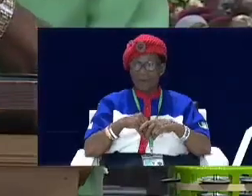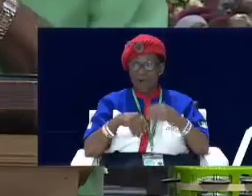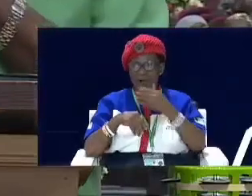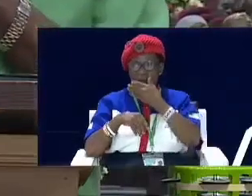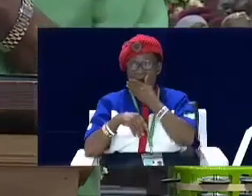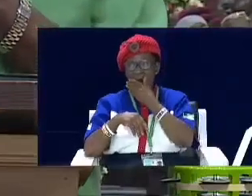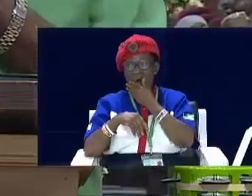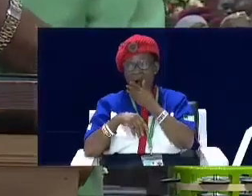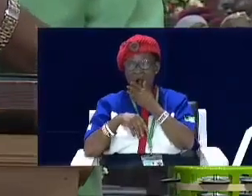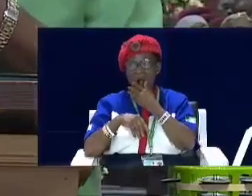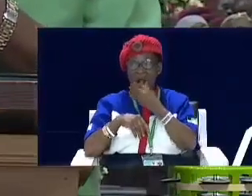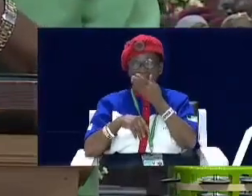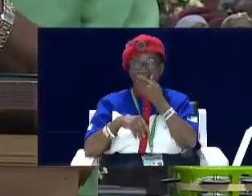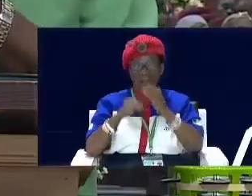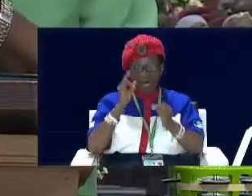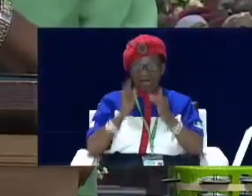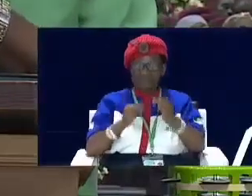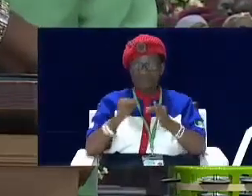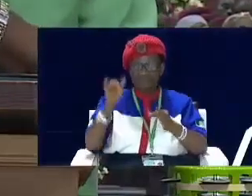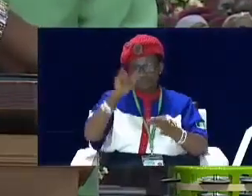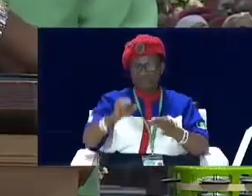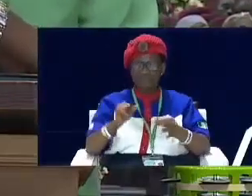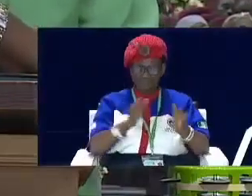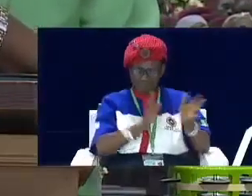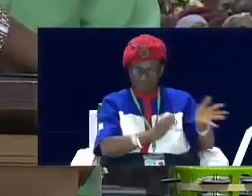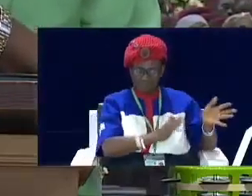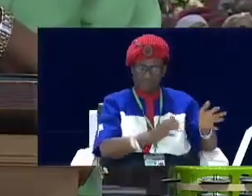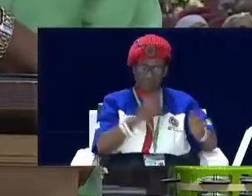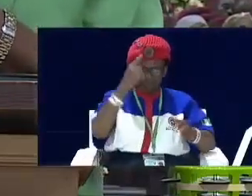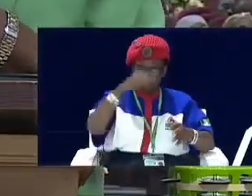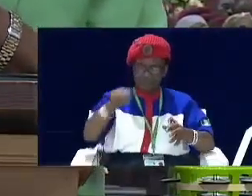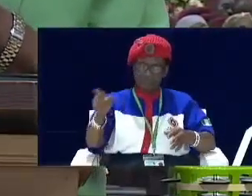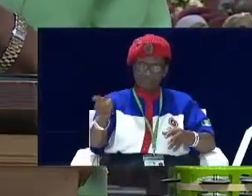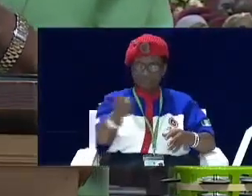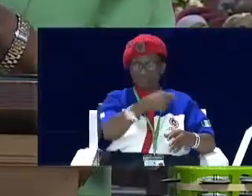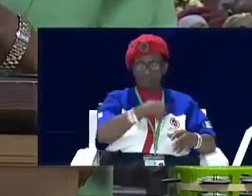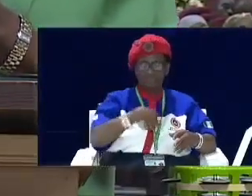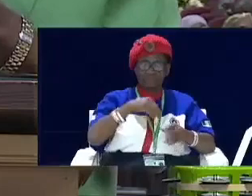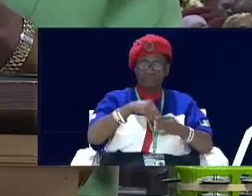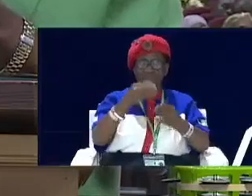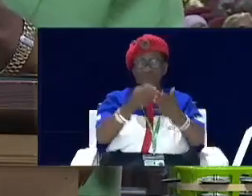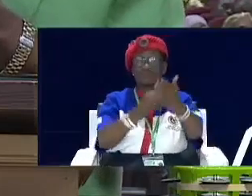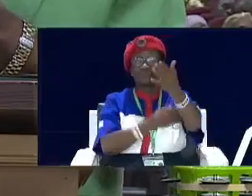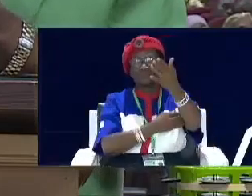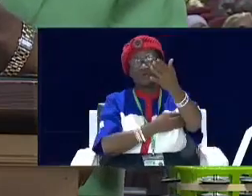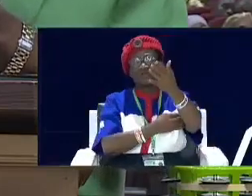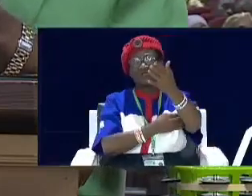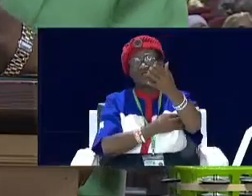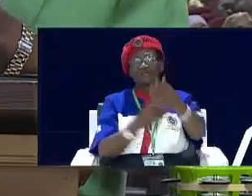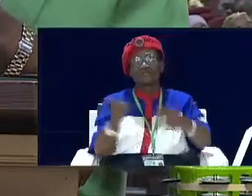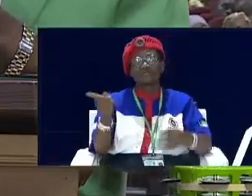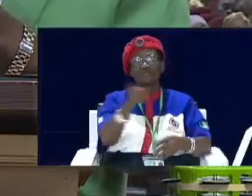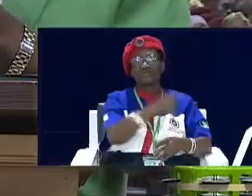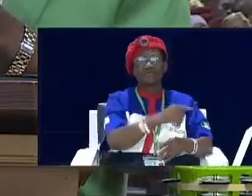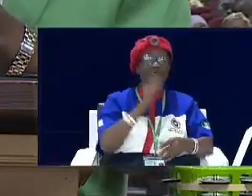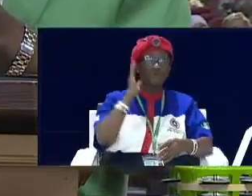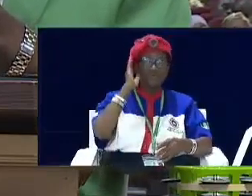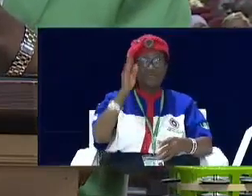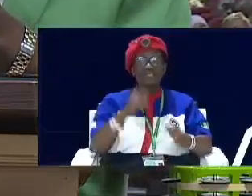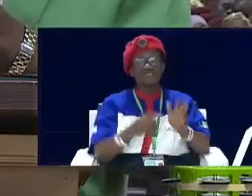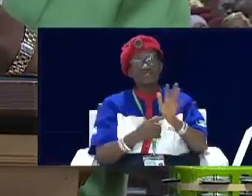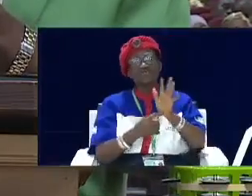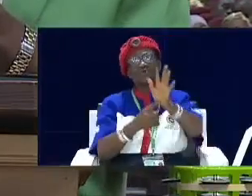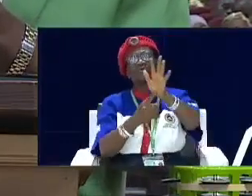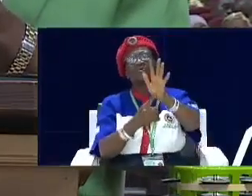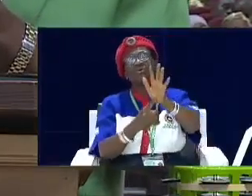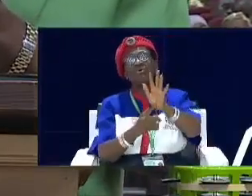If they are planning for you in the morning, you will surface in the evening. Don't badge pe aro ni won pe ti